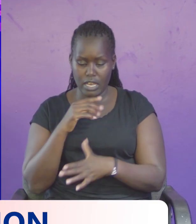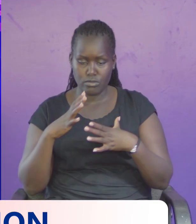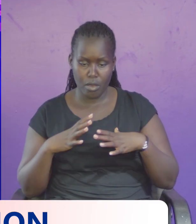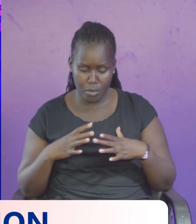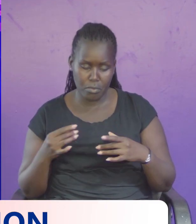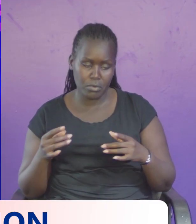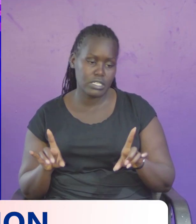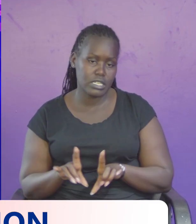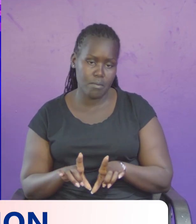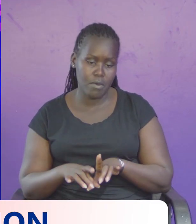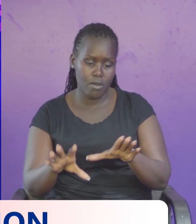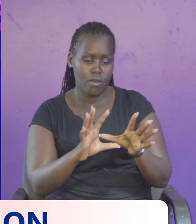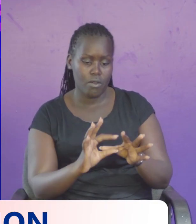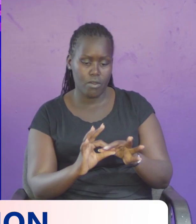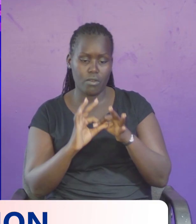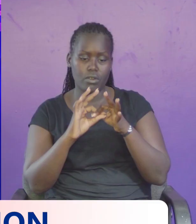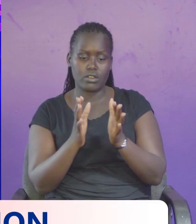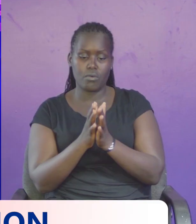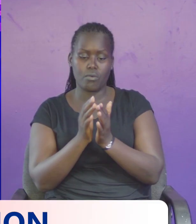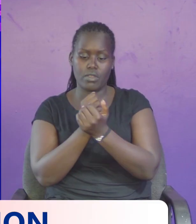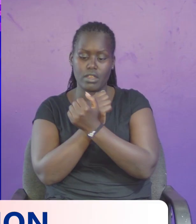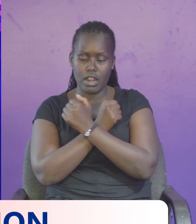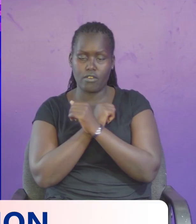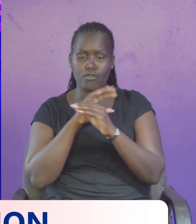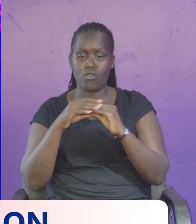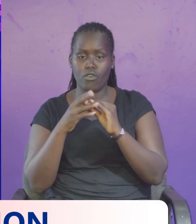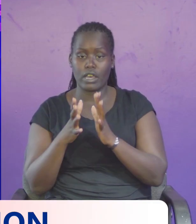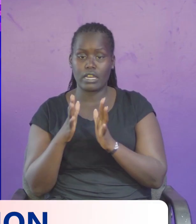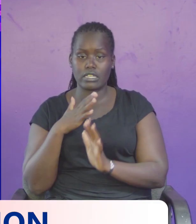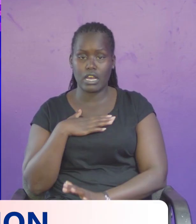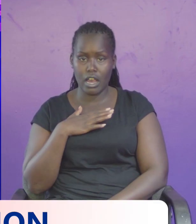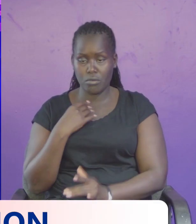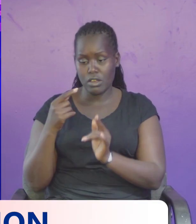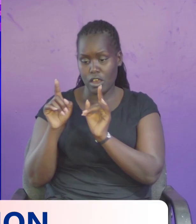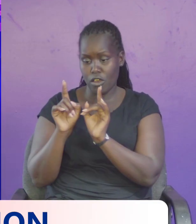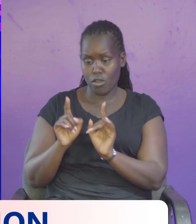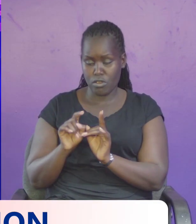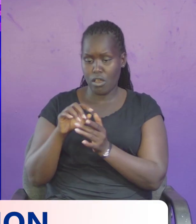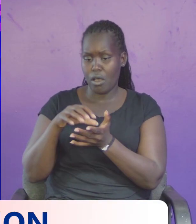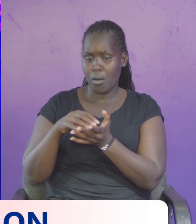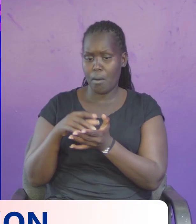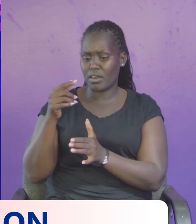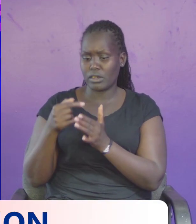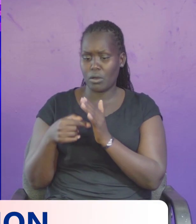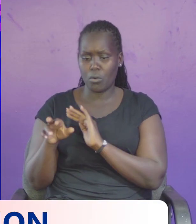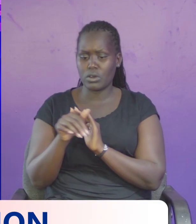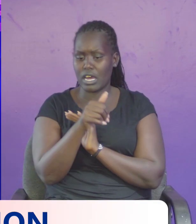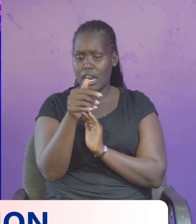beings united by the love of our Creator. And therefore it doesn't matter what the ruler